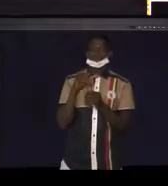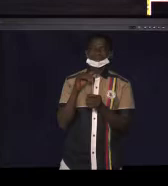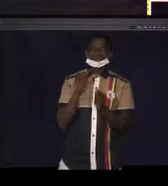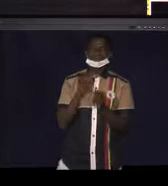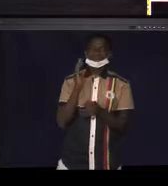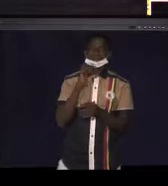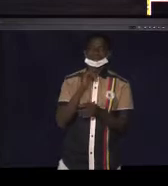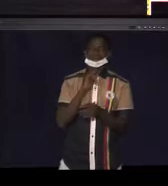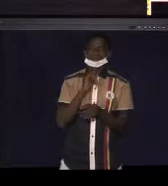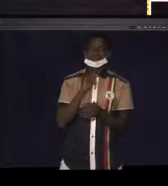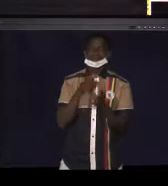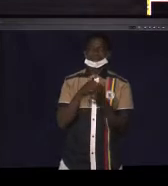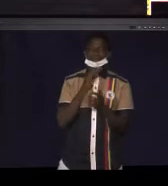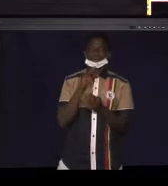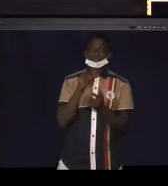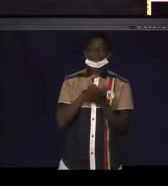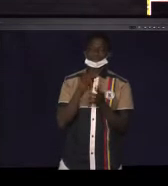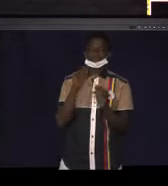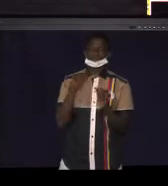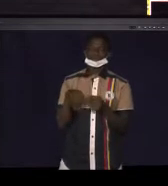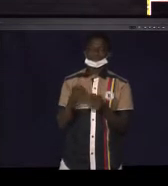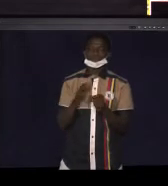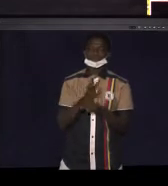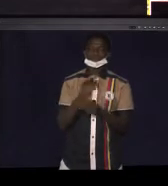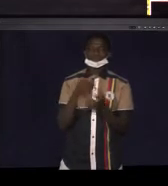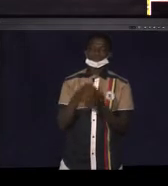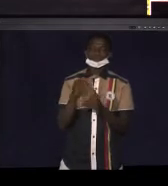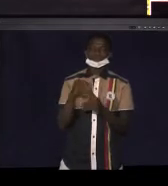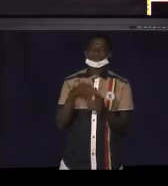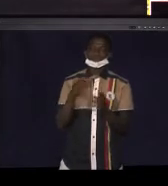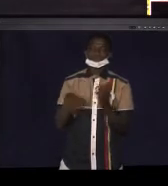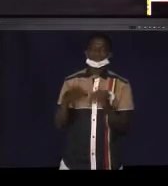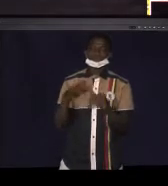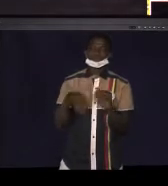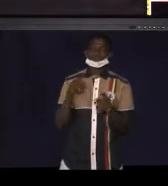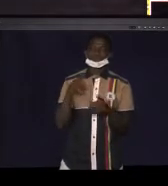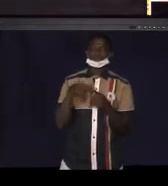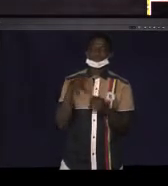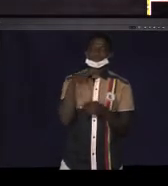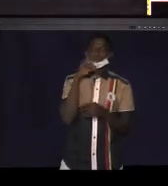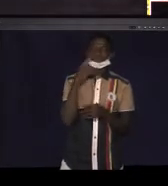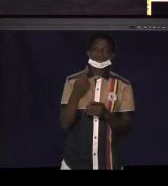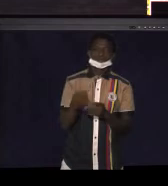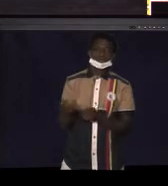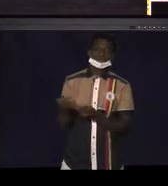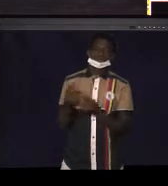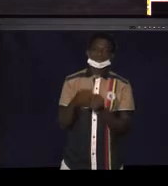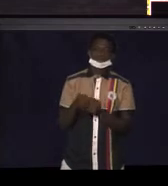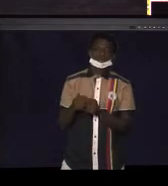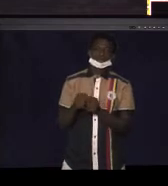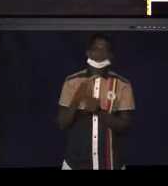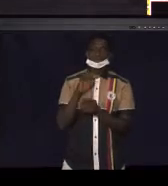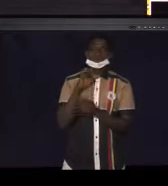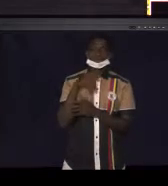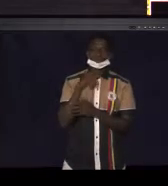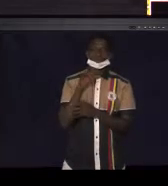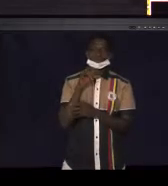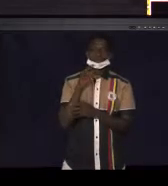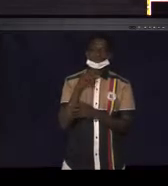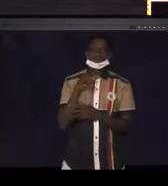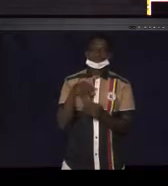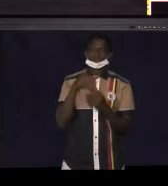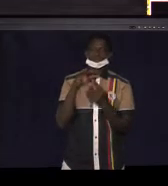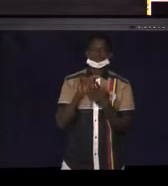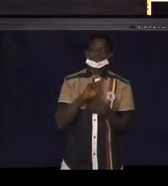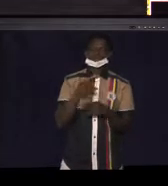drum you want to fill, or will it be less than? So to find the combined capacity, when you're adding capacities, especially when